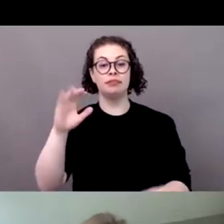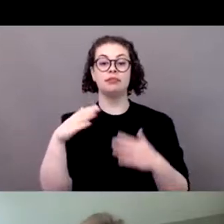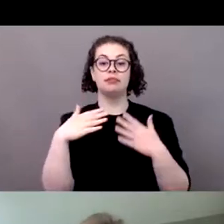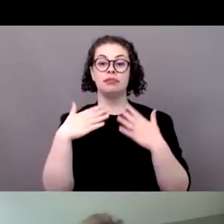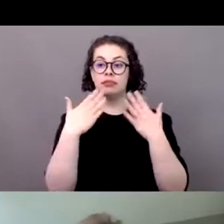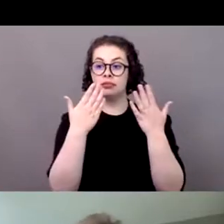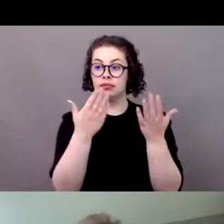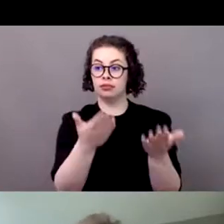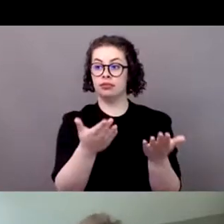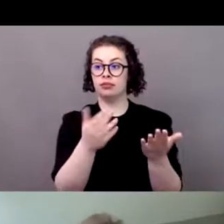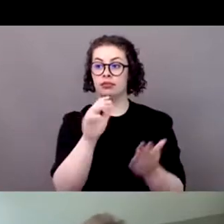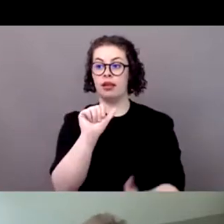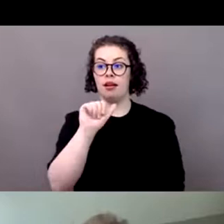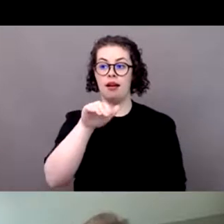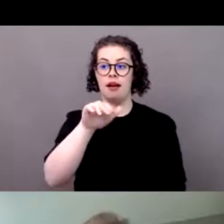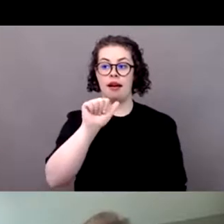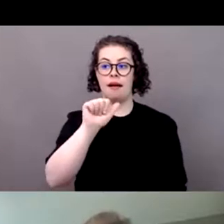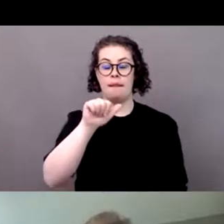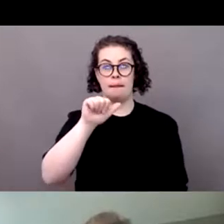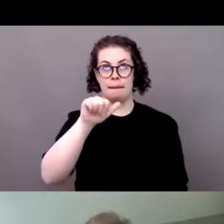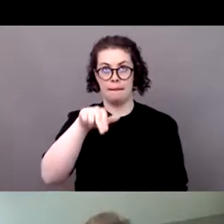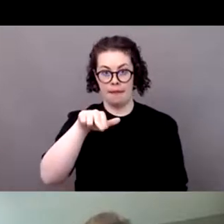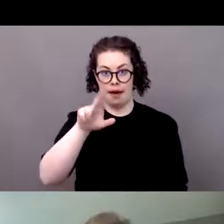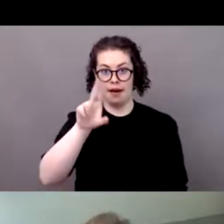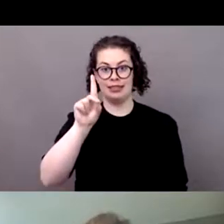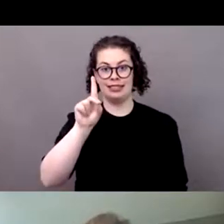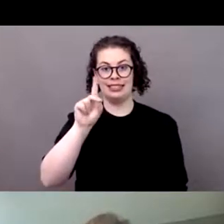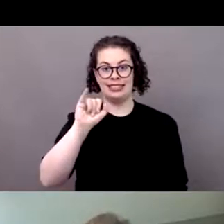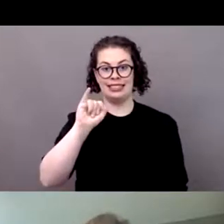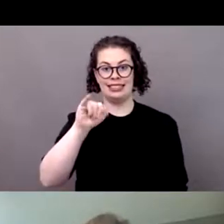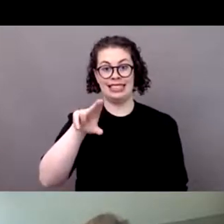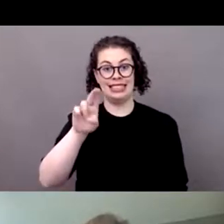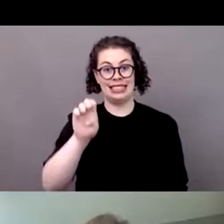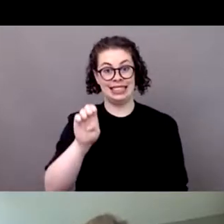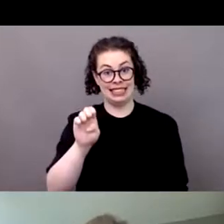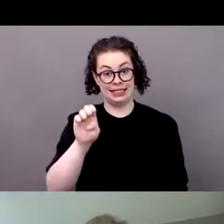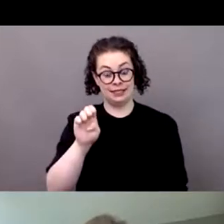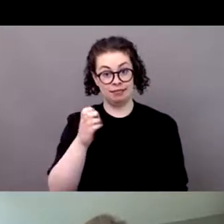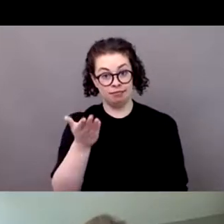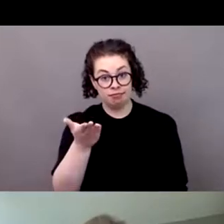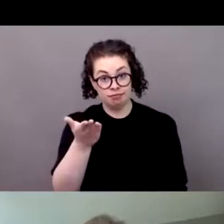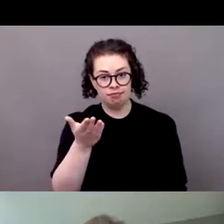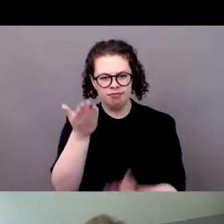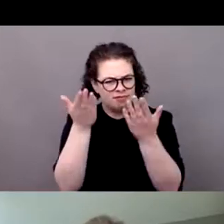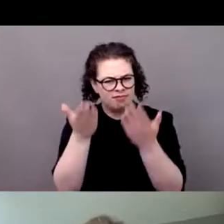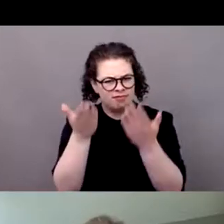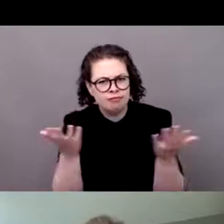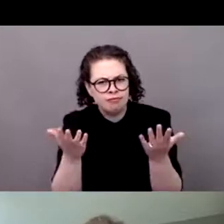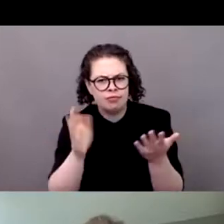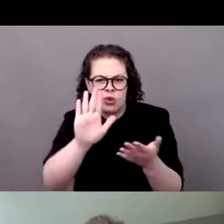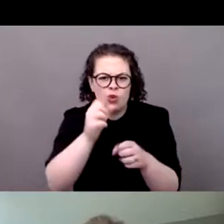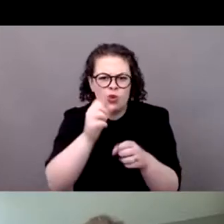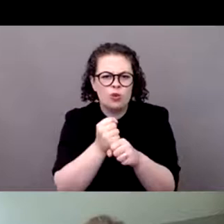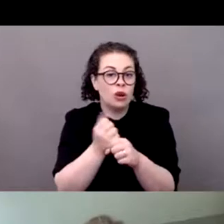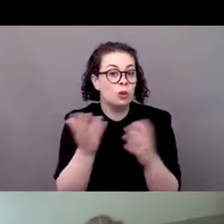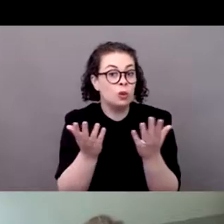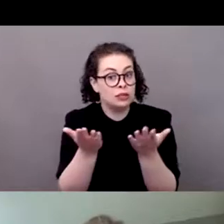maybe if we can have a short introduction of who you are and what you do.